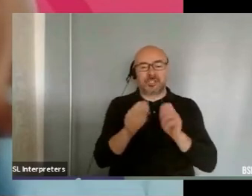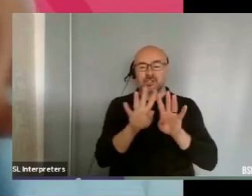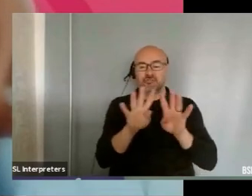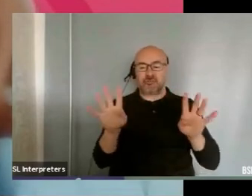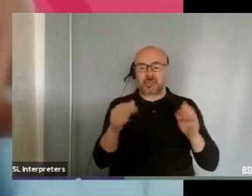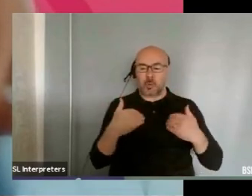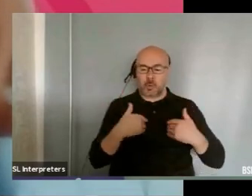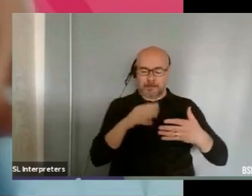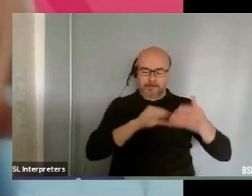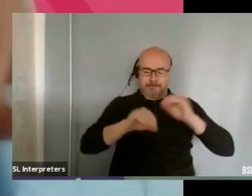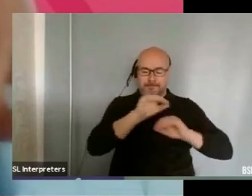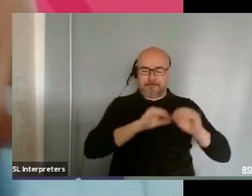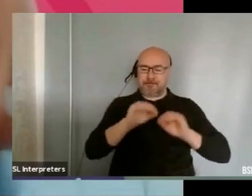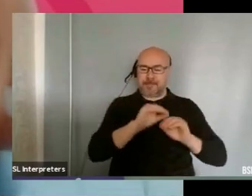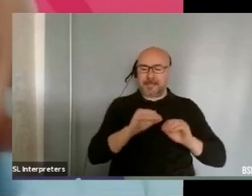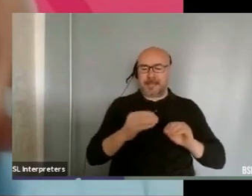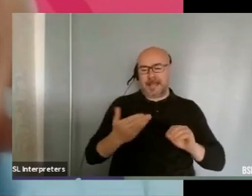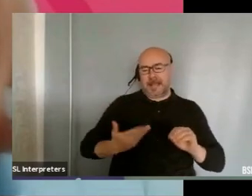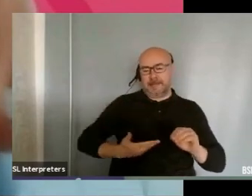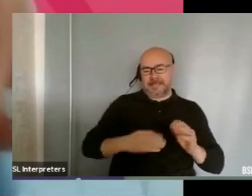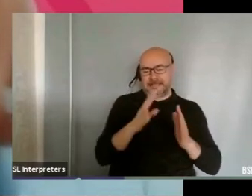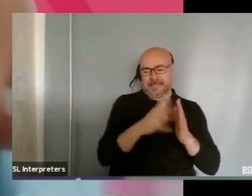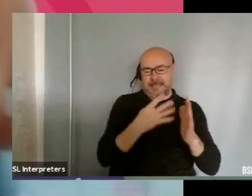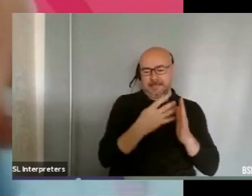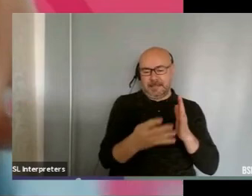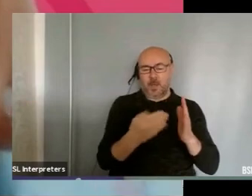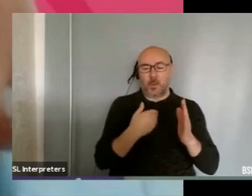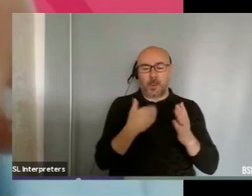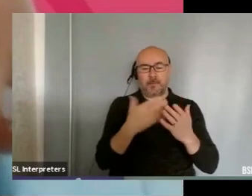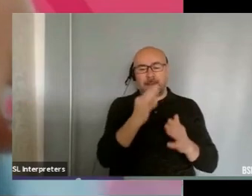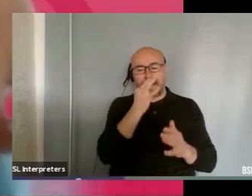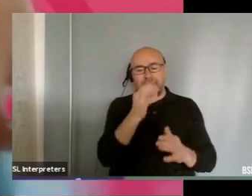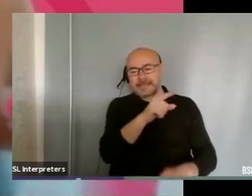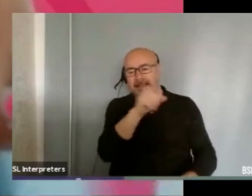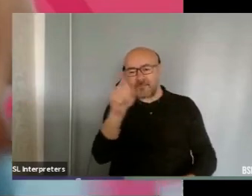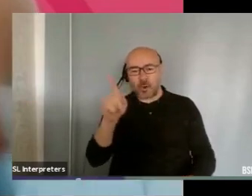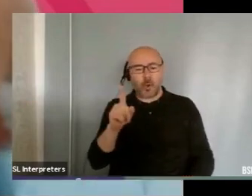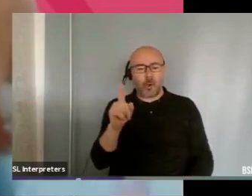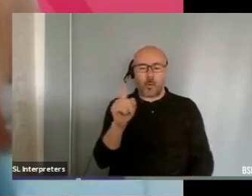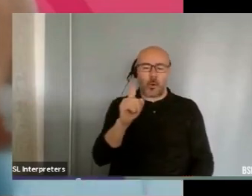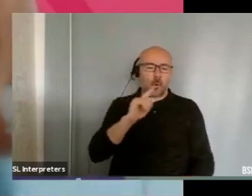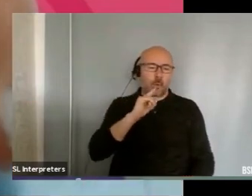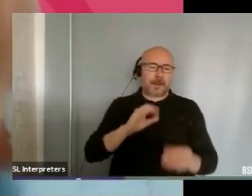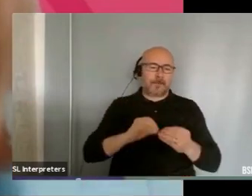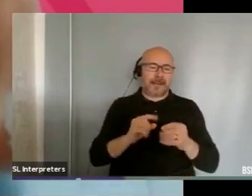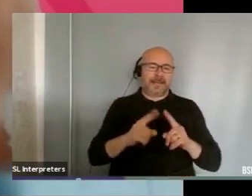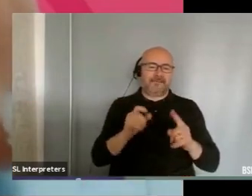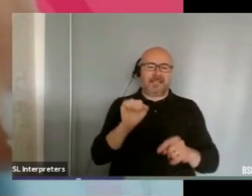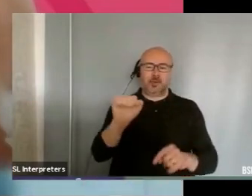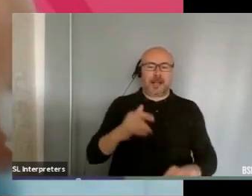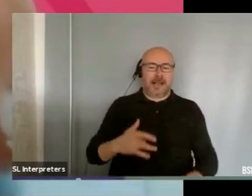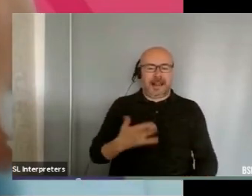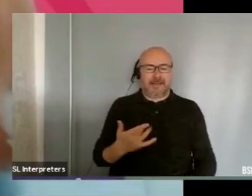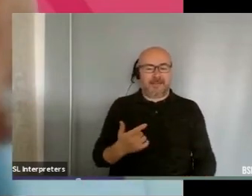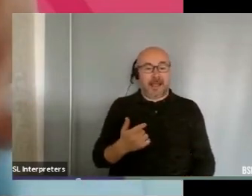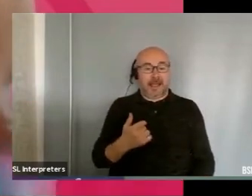asked people, what would make a difference in their lives? We asked carers, and we expected, and I expected, one of the